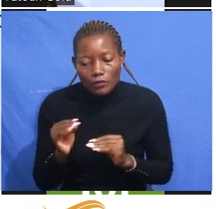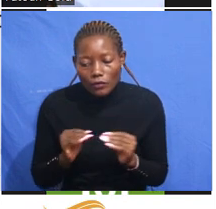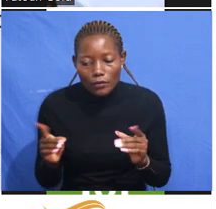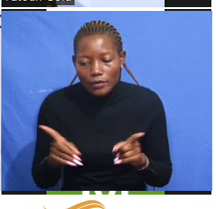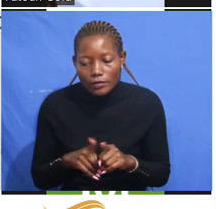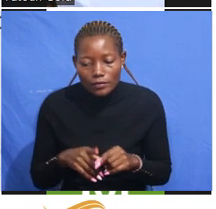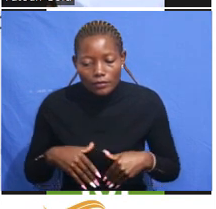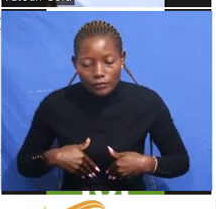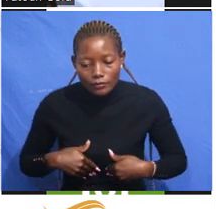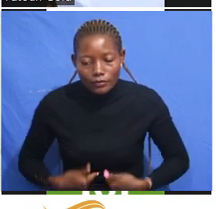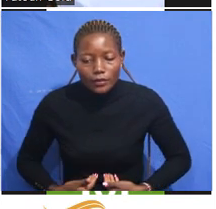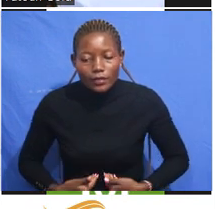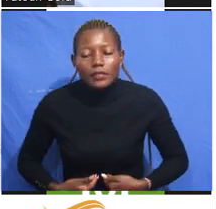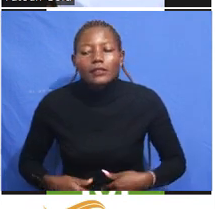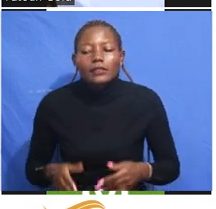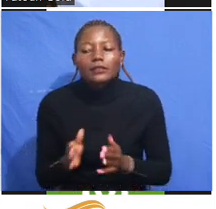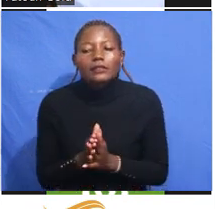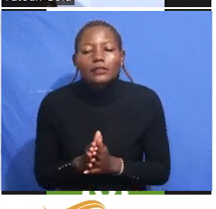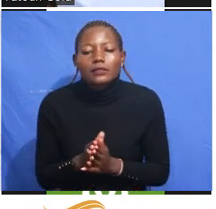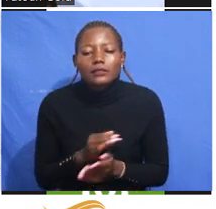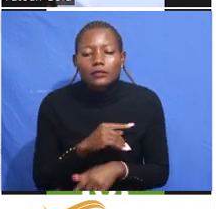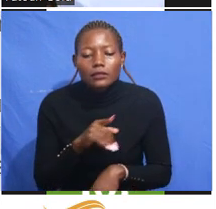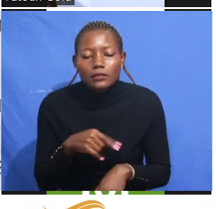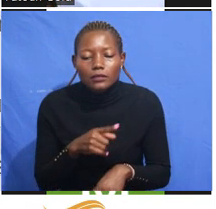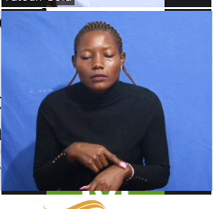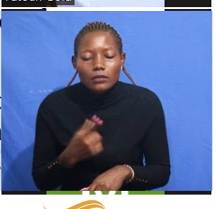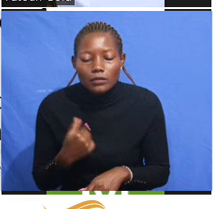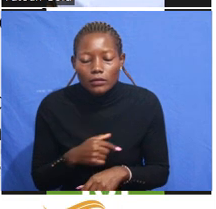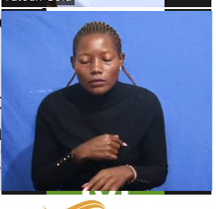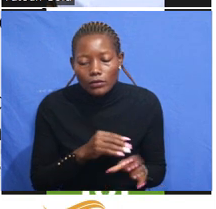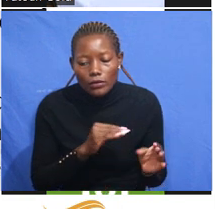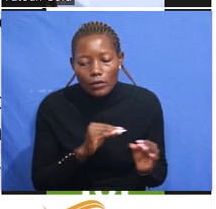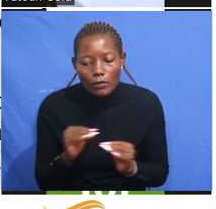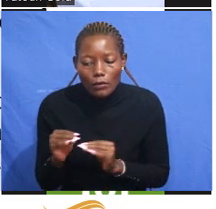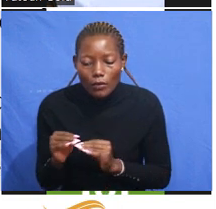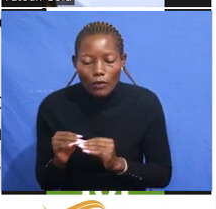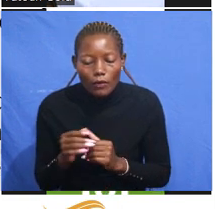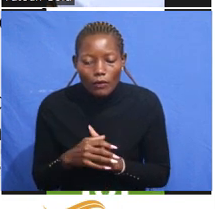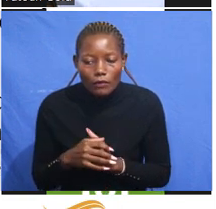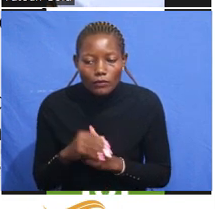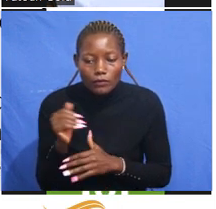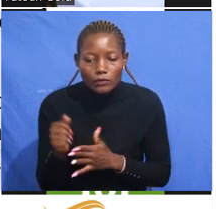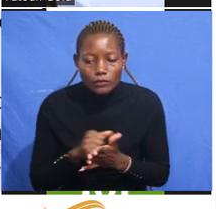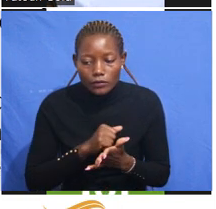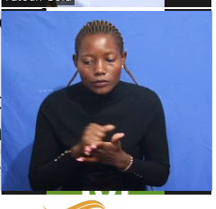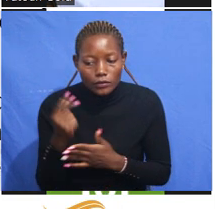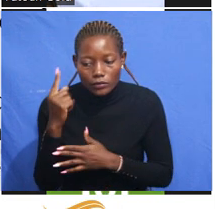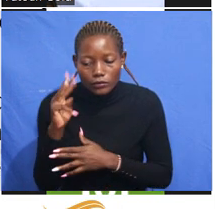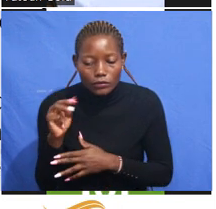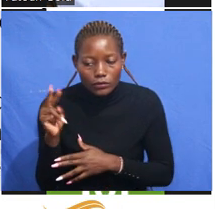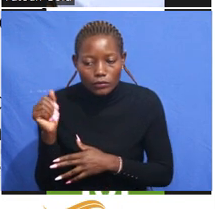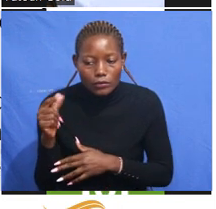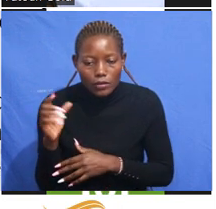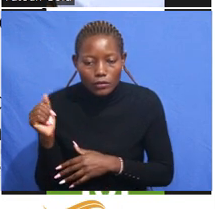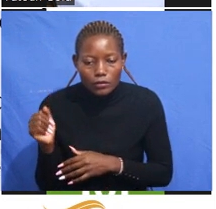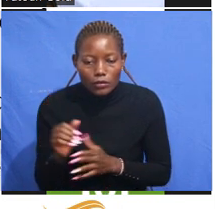fatigue. Then when we come to muscle exhaustion, muscle damage,